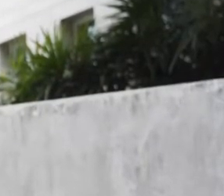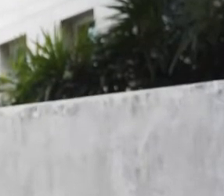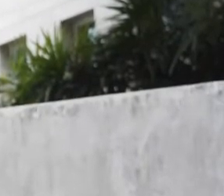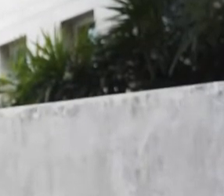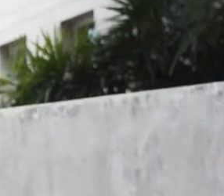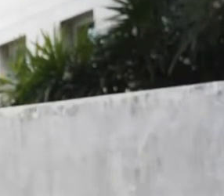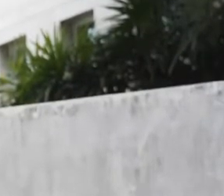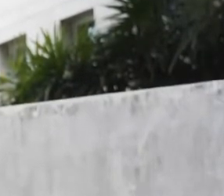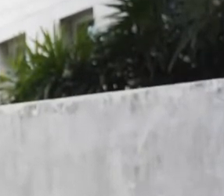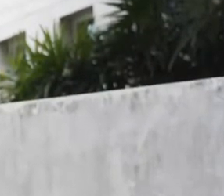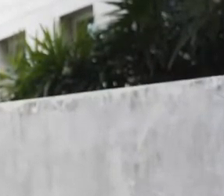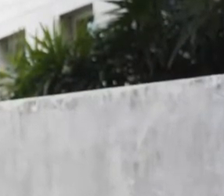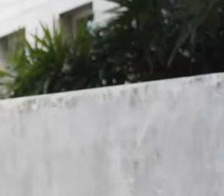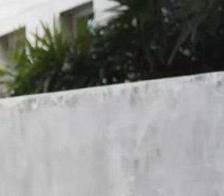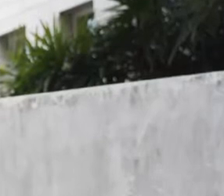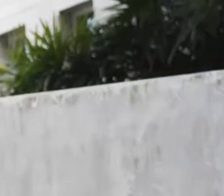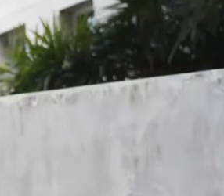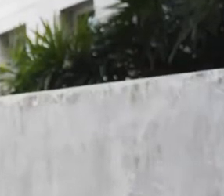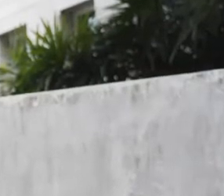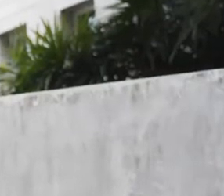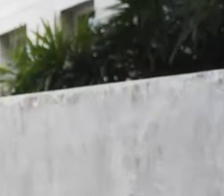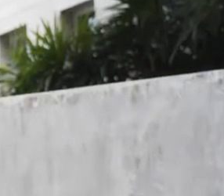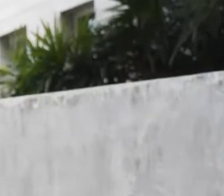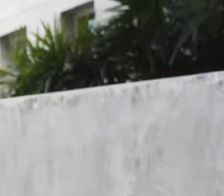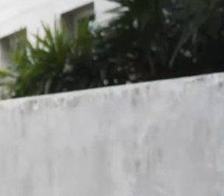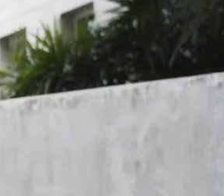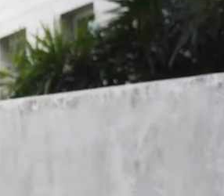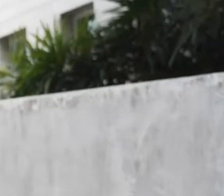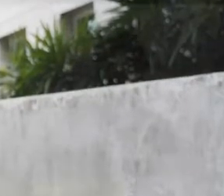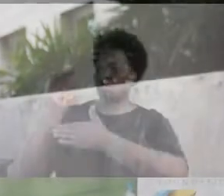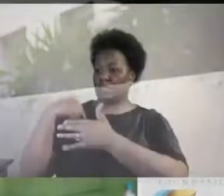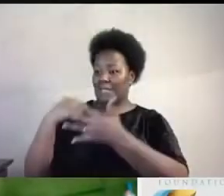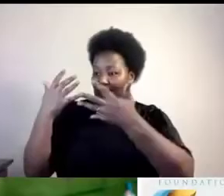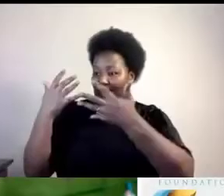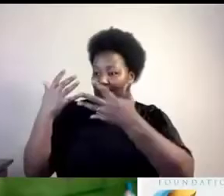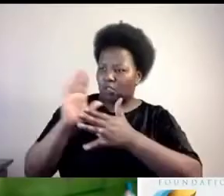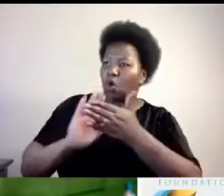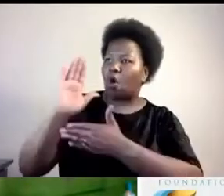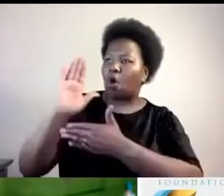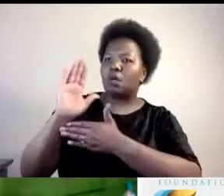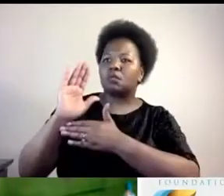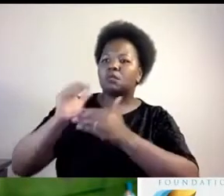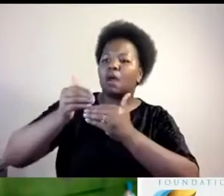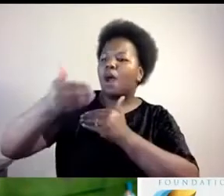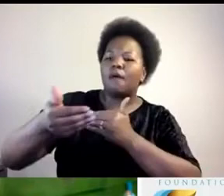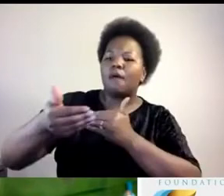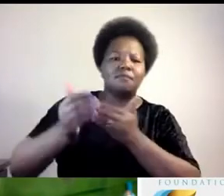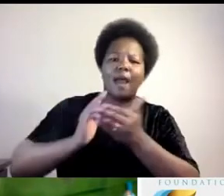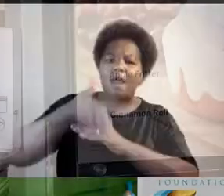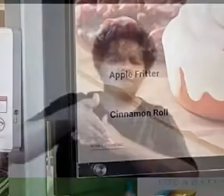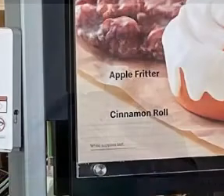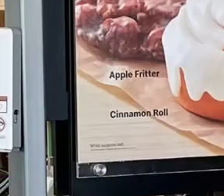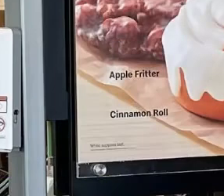going from I want to go to college to successfully finishing college, and more than that, launching into